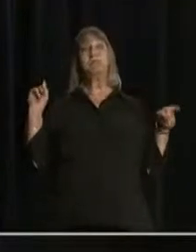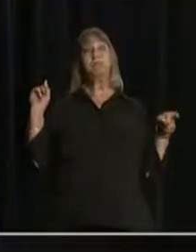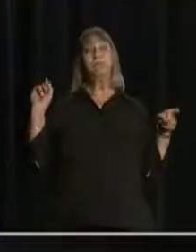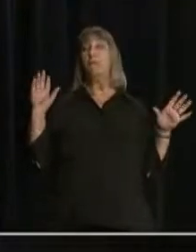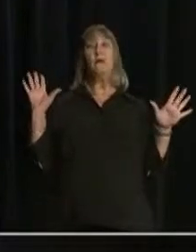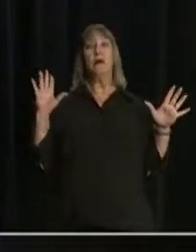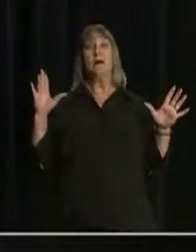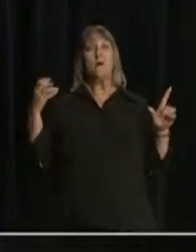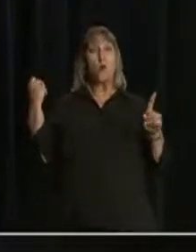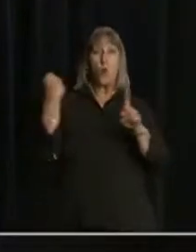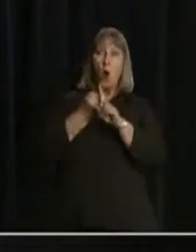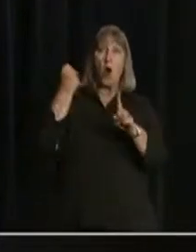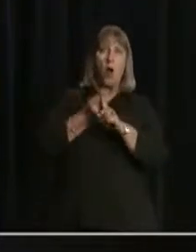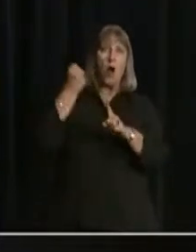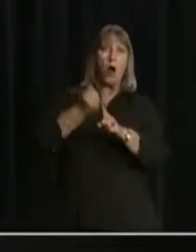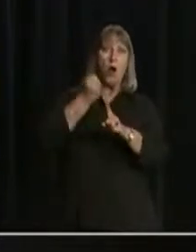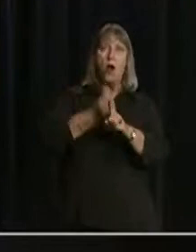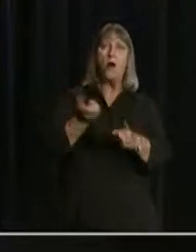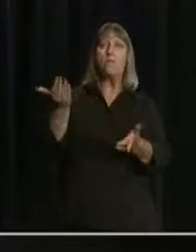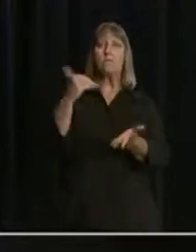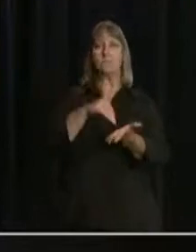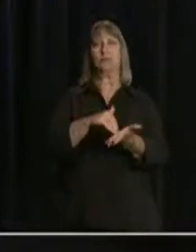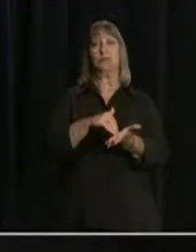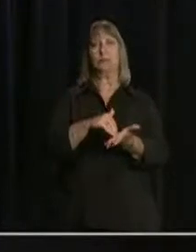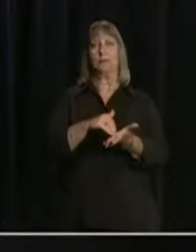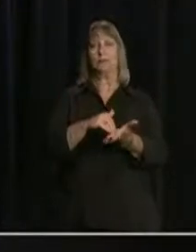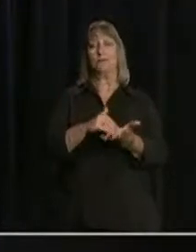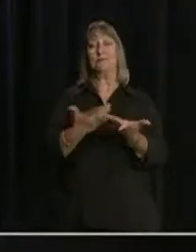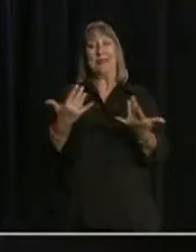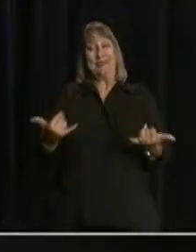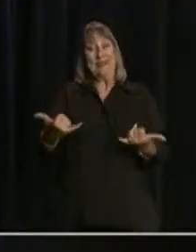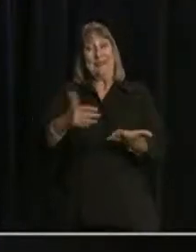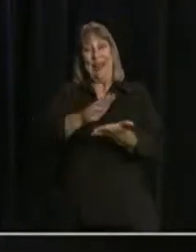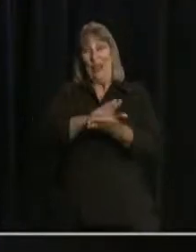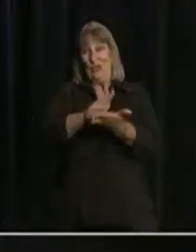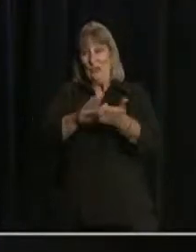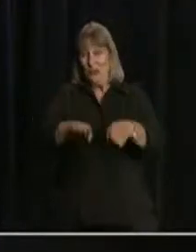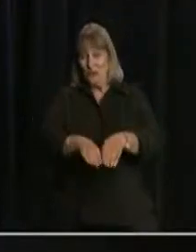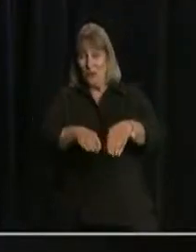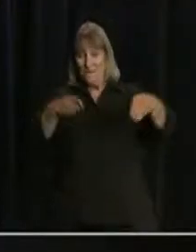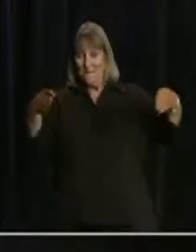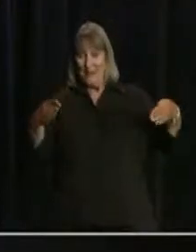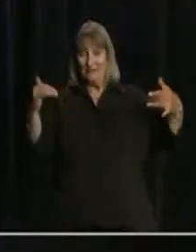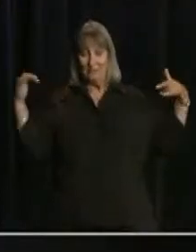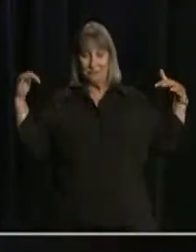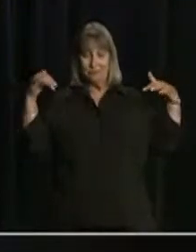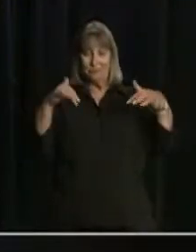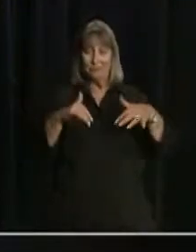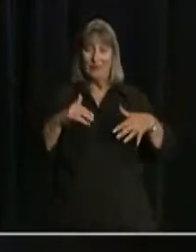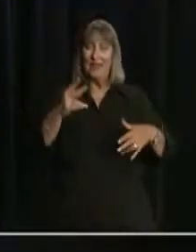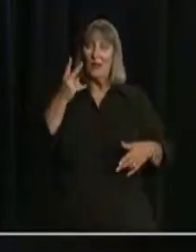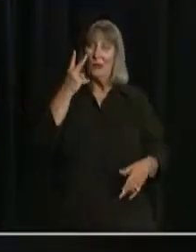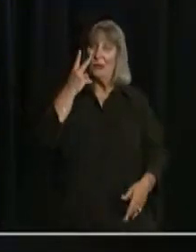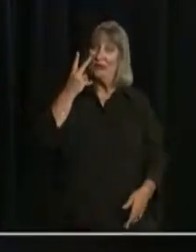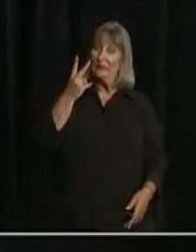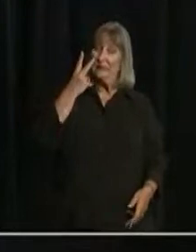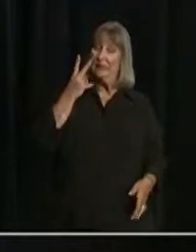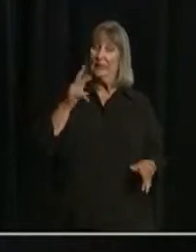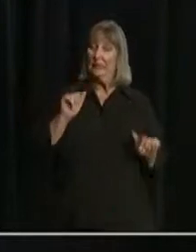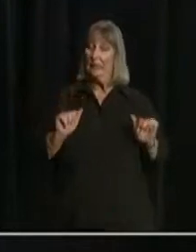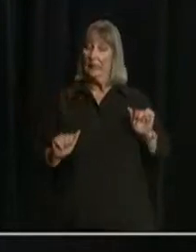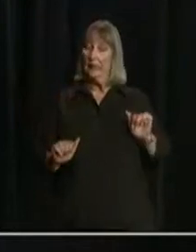back. And so I think especially as we're seeing schools start to operate, we're seeing very tentative behavior